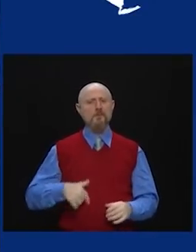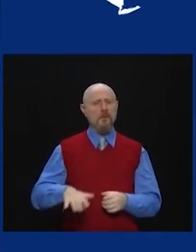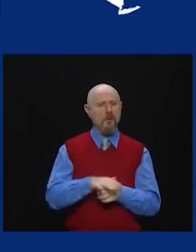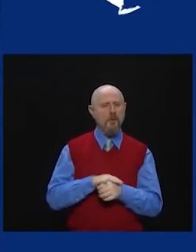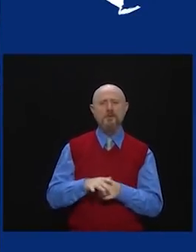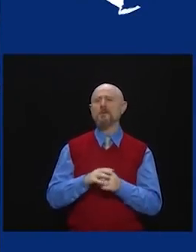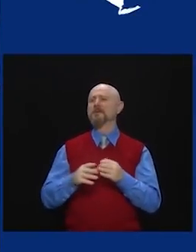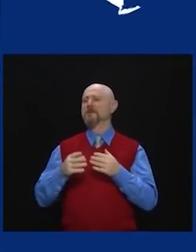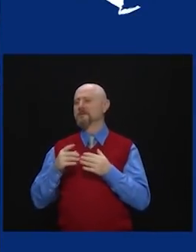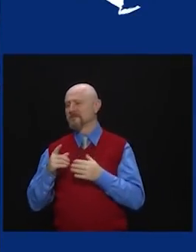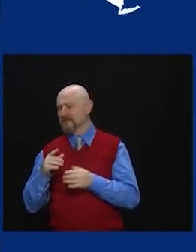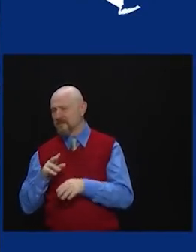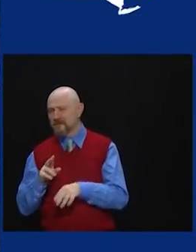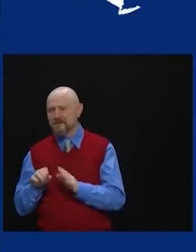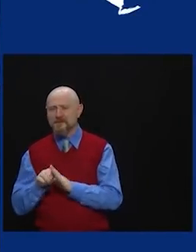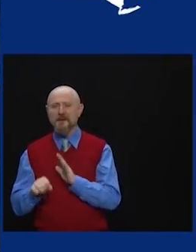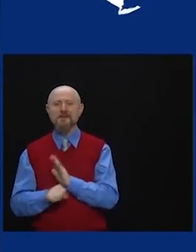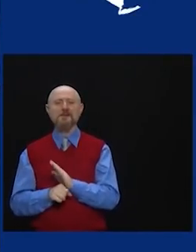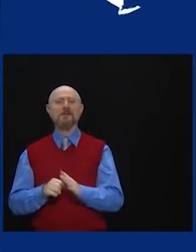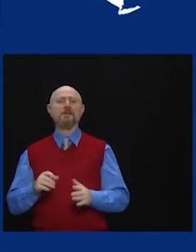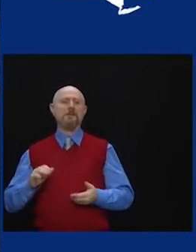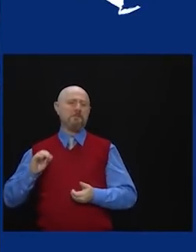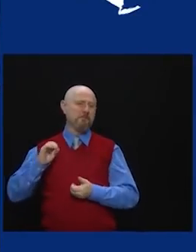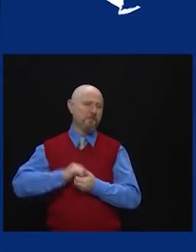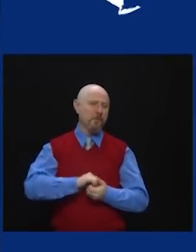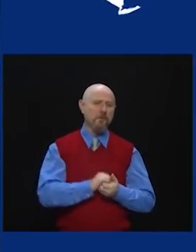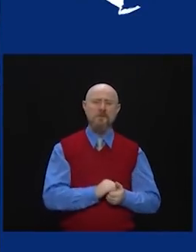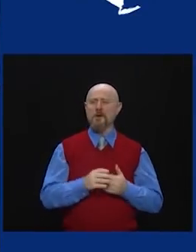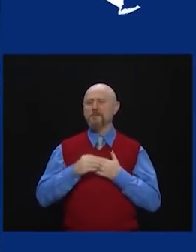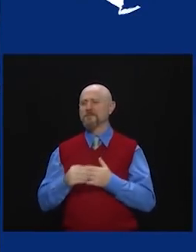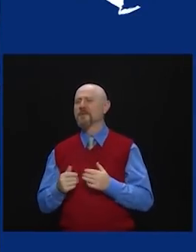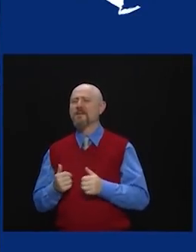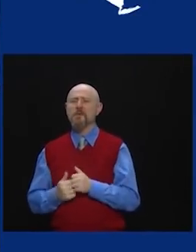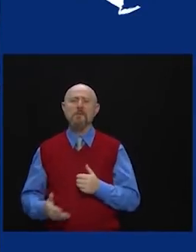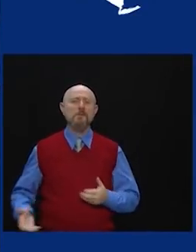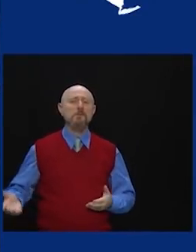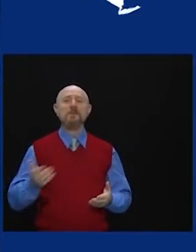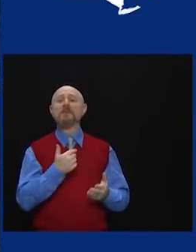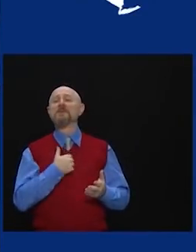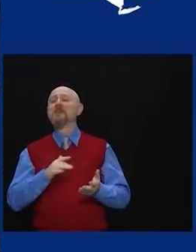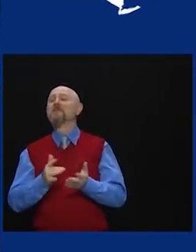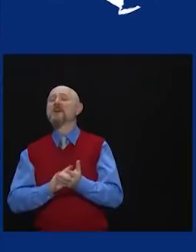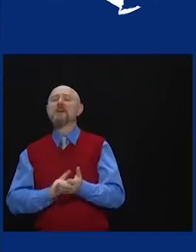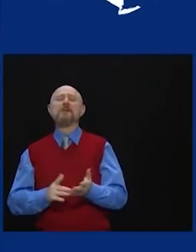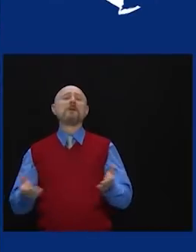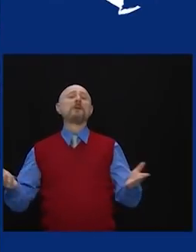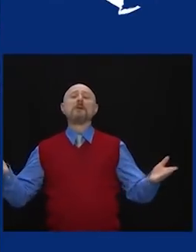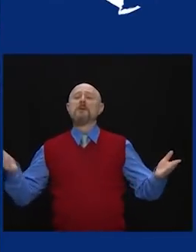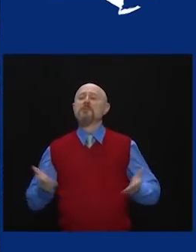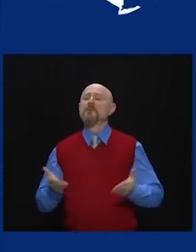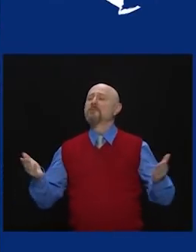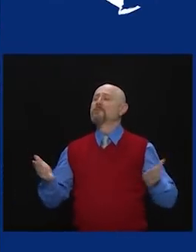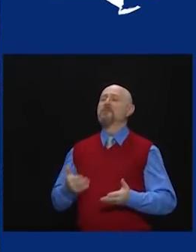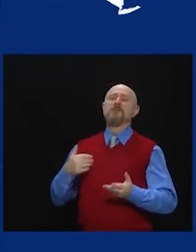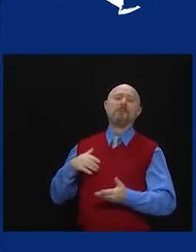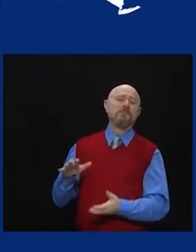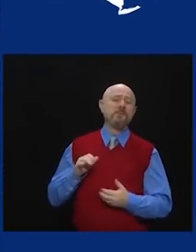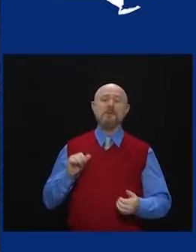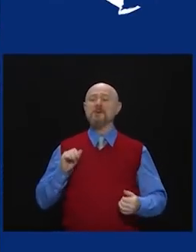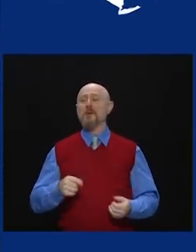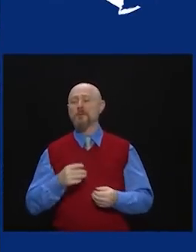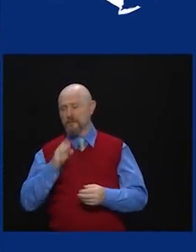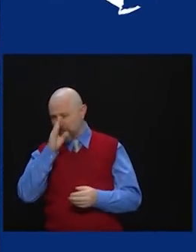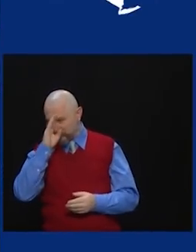have the resources. We have medicine that's coming. As soon as that arrives in large doses, we can avoid hospitalizations. We're continuing to